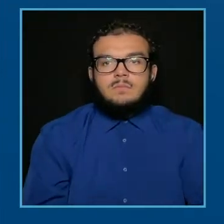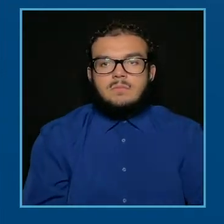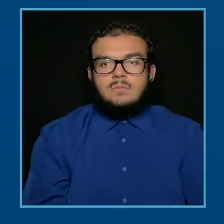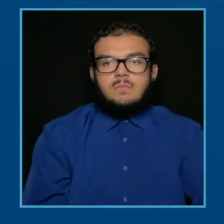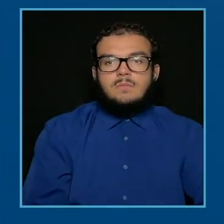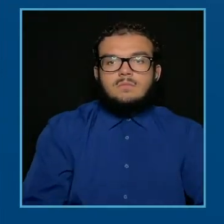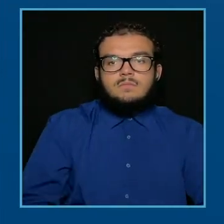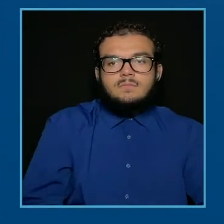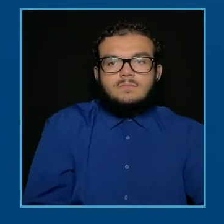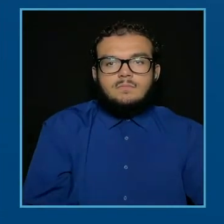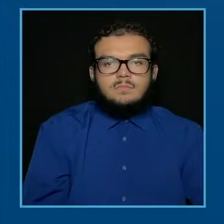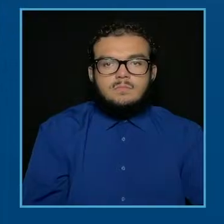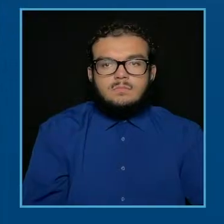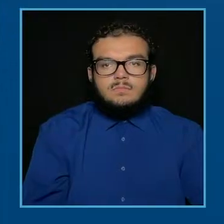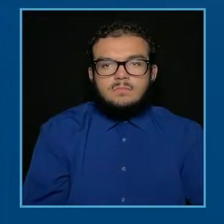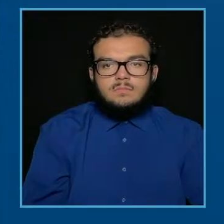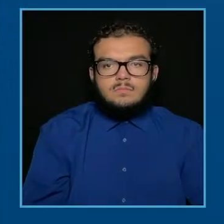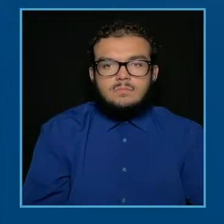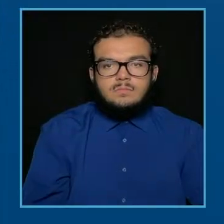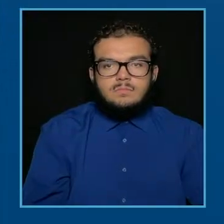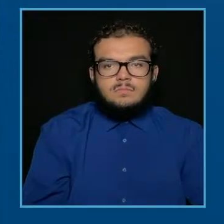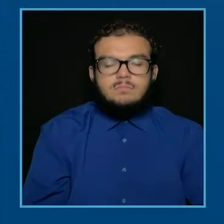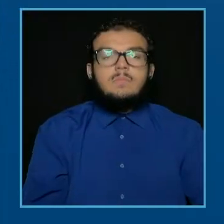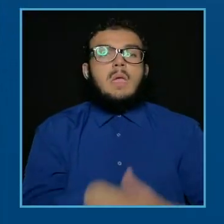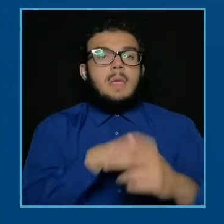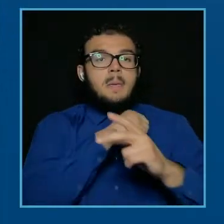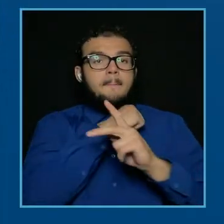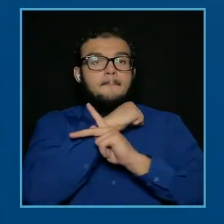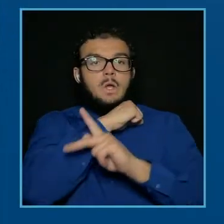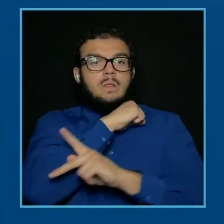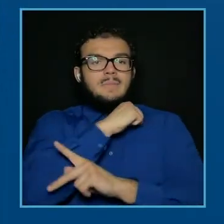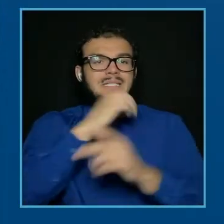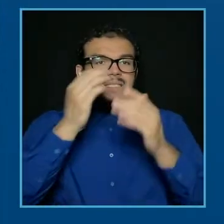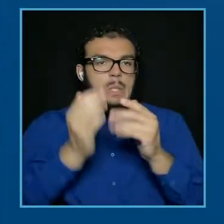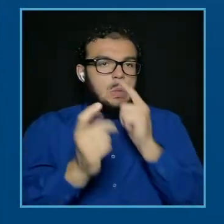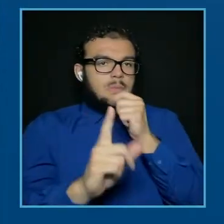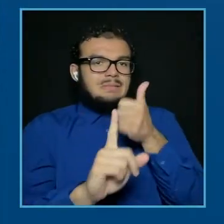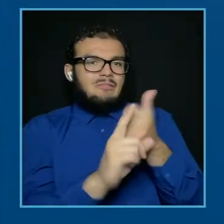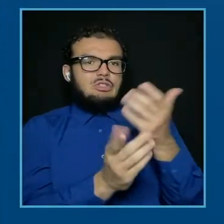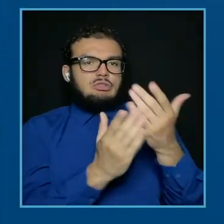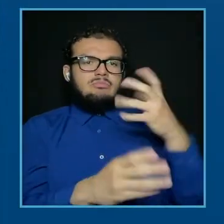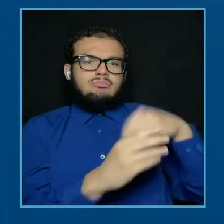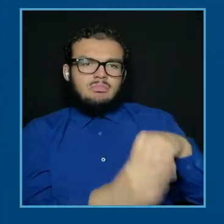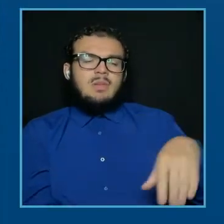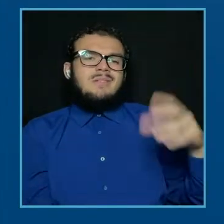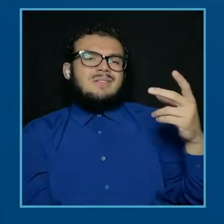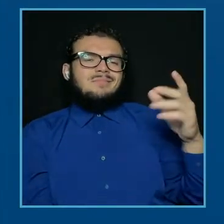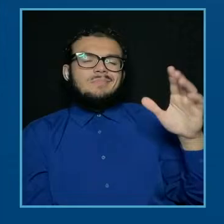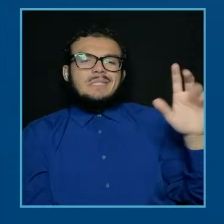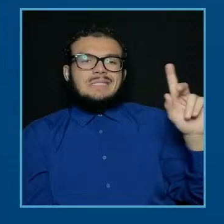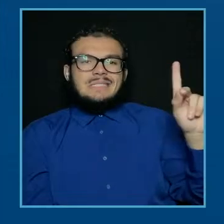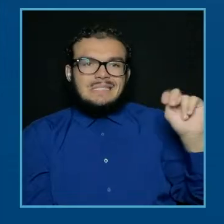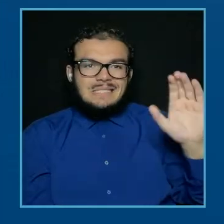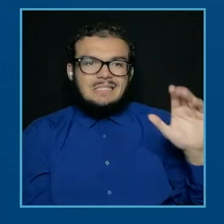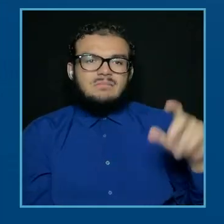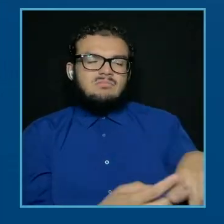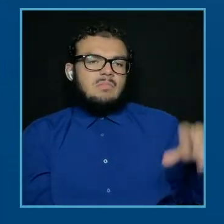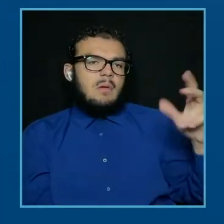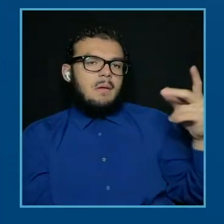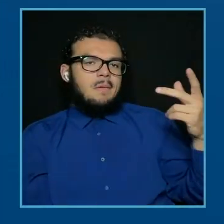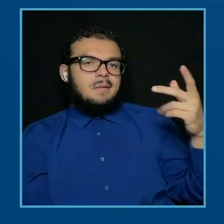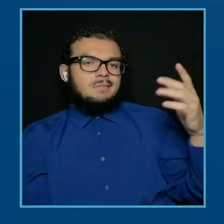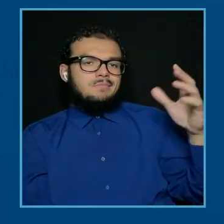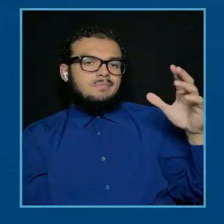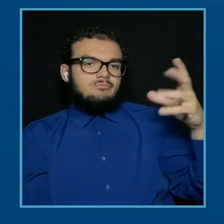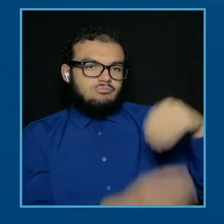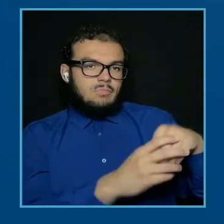to a parliamentarian who serves on the DNC, like Brad Townley, or a parliamentarian who's being paid for